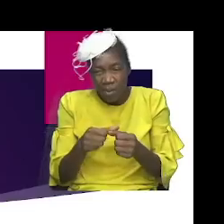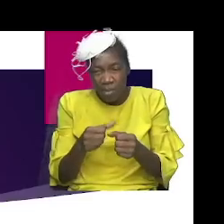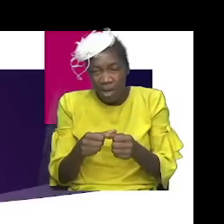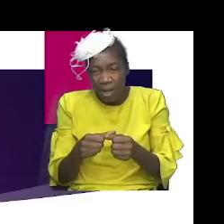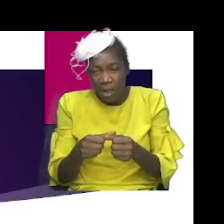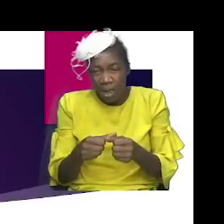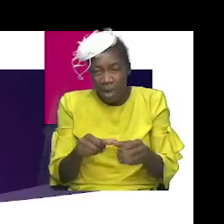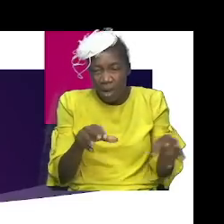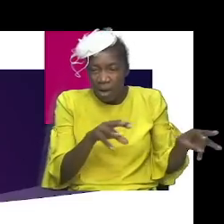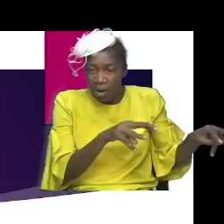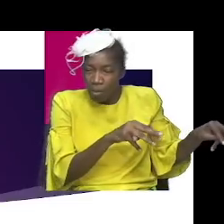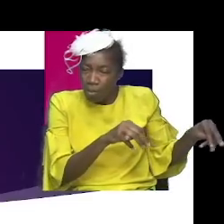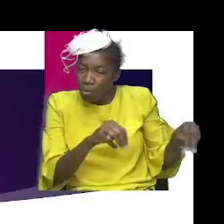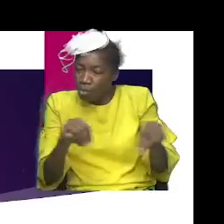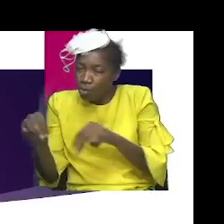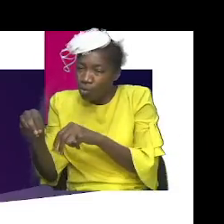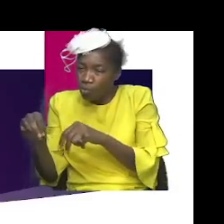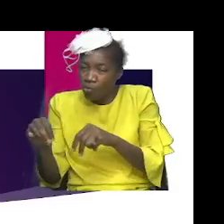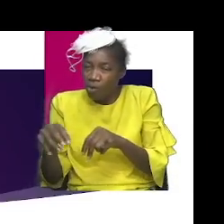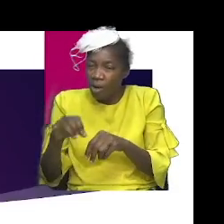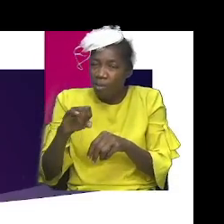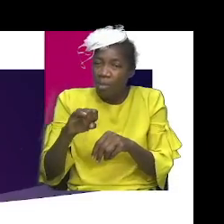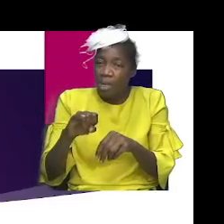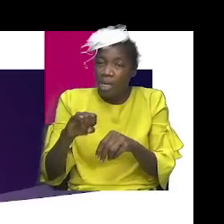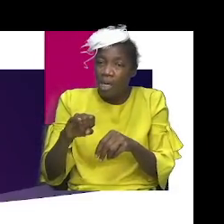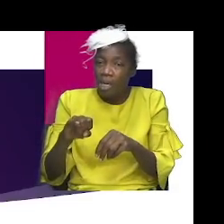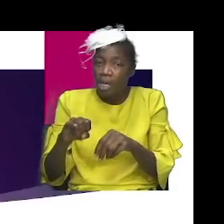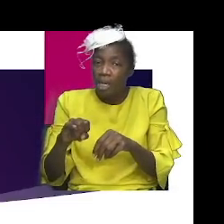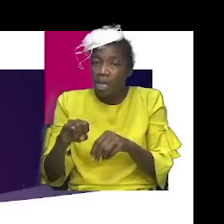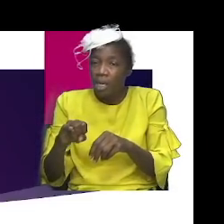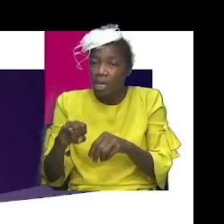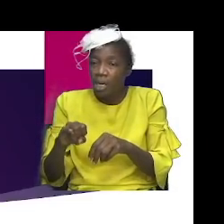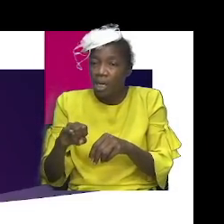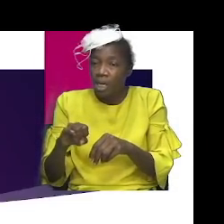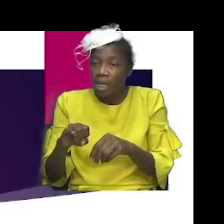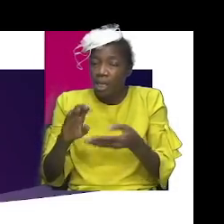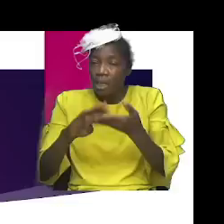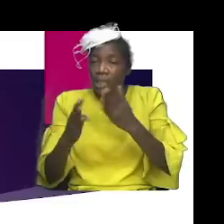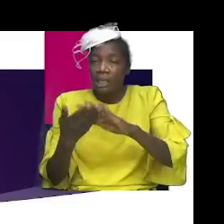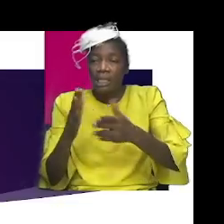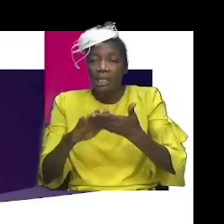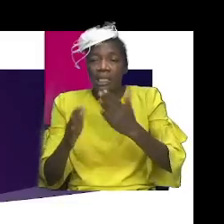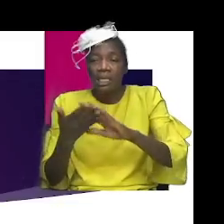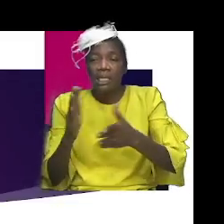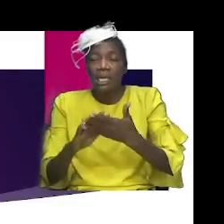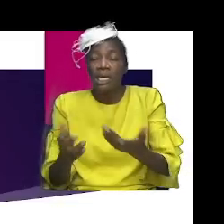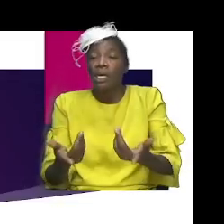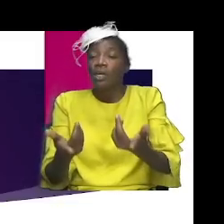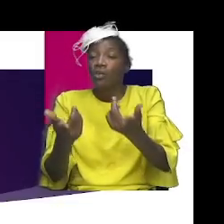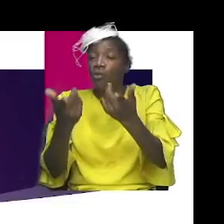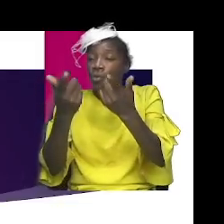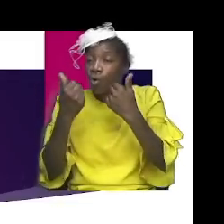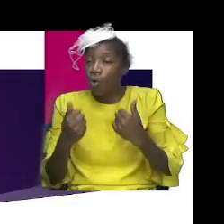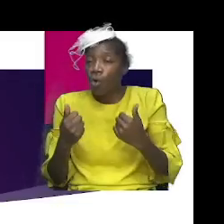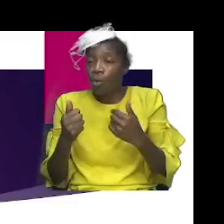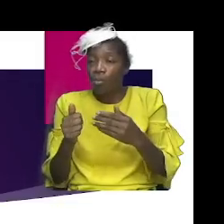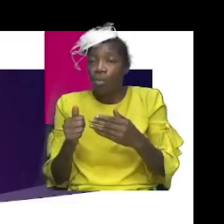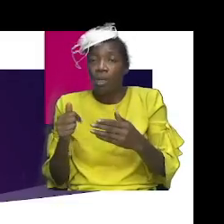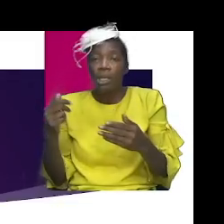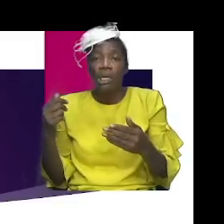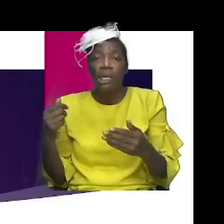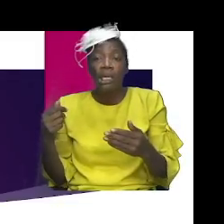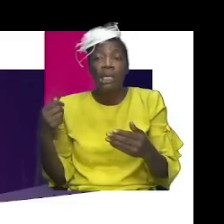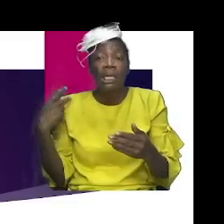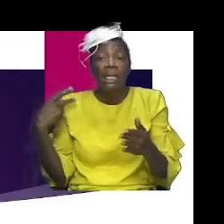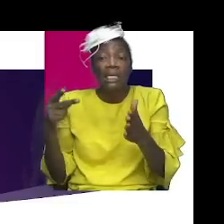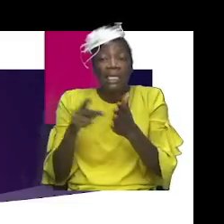moved from Jonestown to come to Daley Park to live, and I was only probably 3 or 3.5 years of age. I remember the truck,